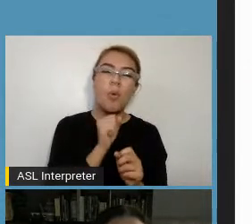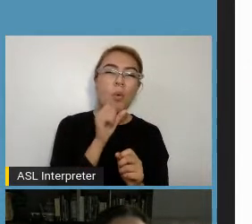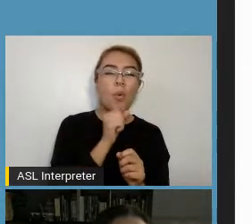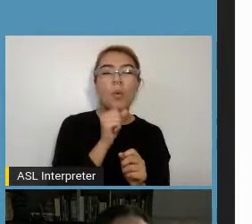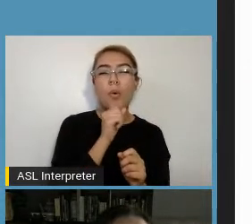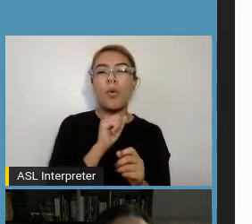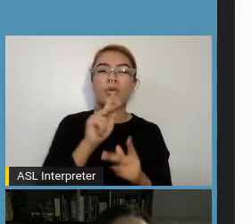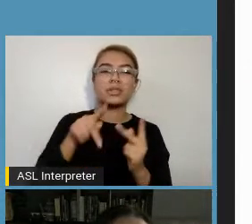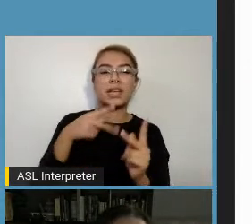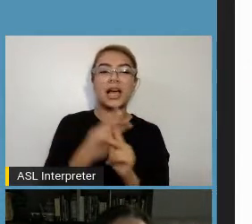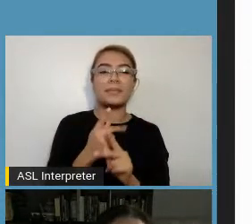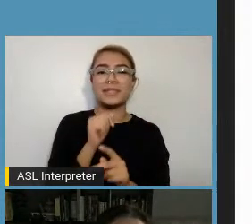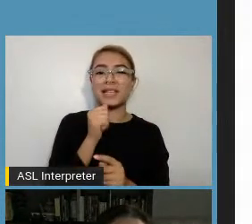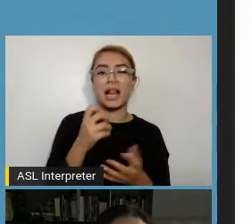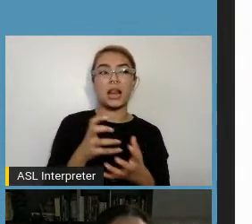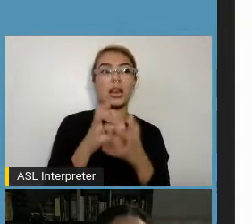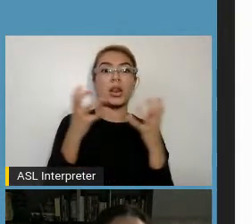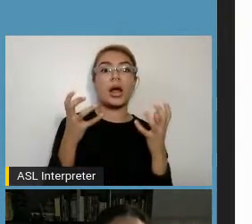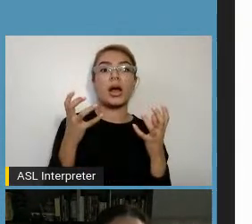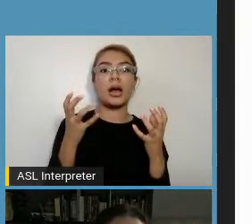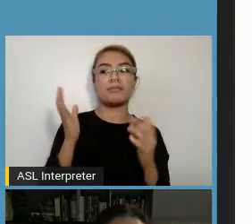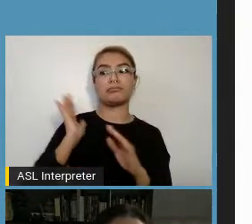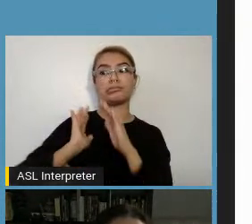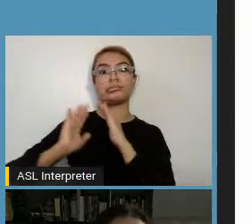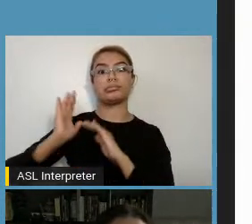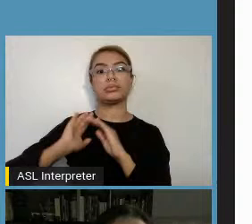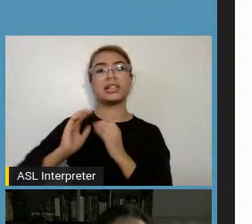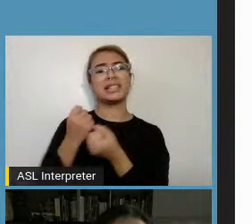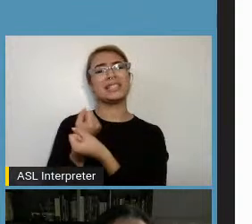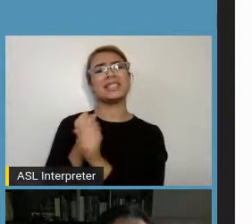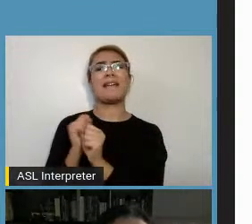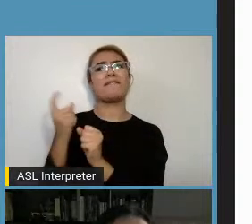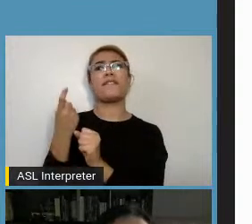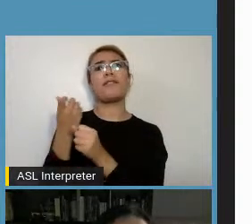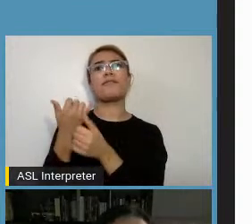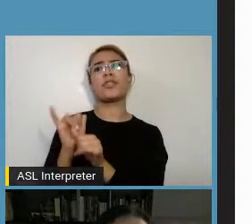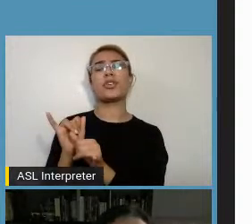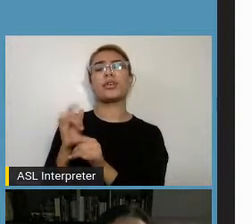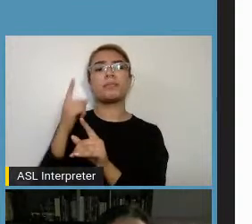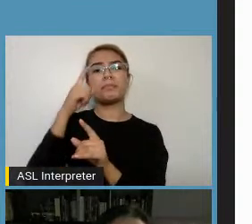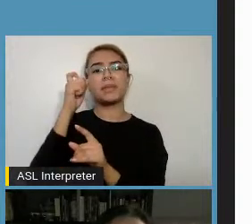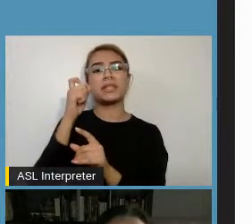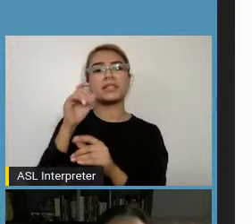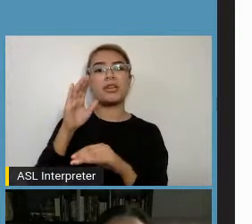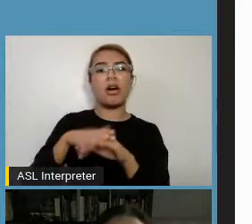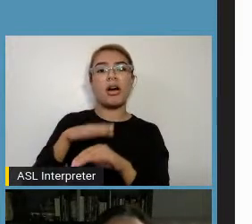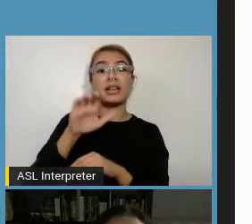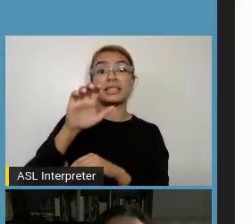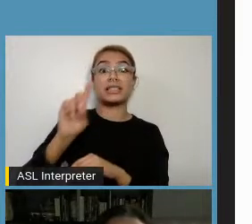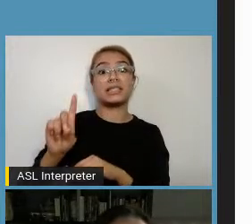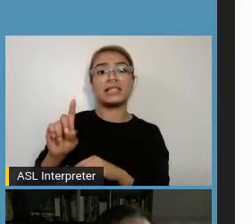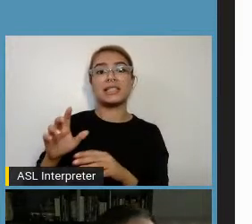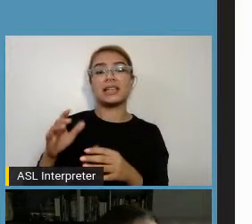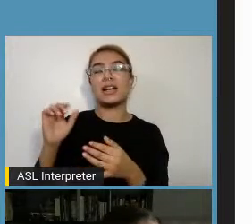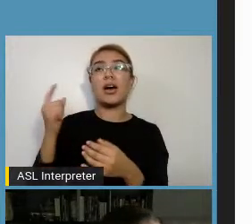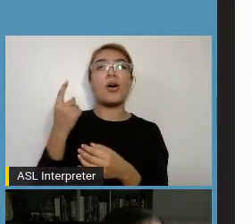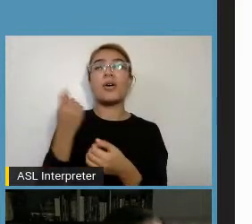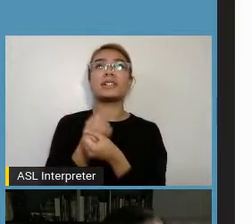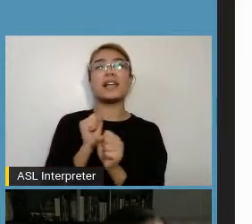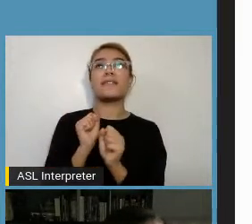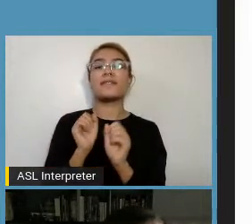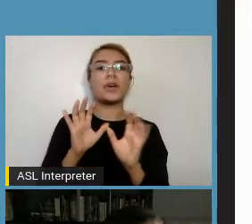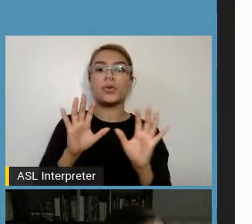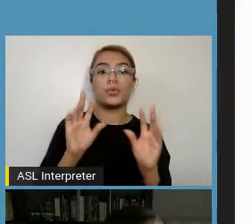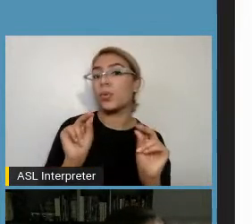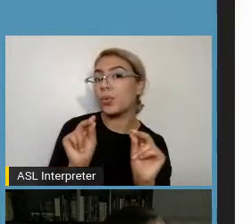It wasn't too long ago when we thought everything was really safe forever because it was on a CD-ROM. And now most computers